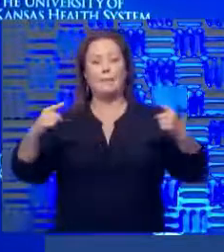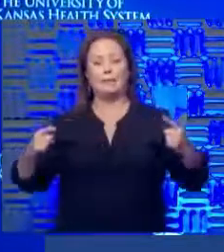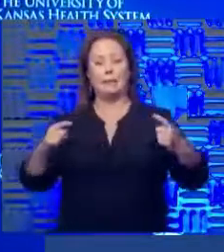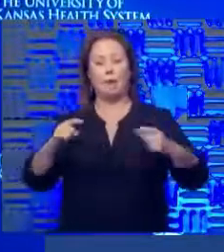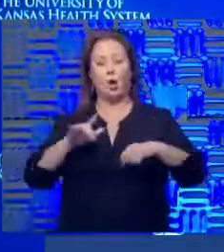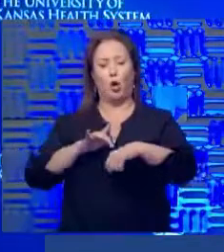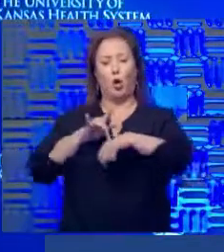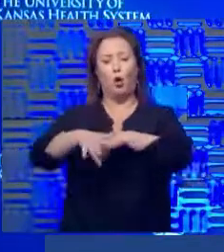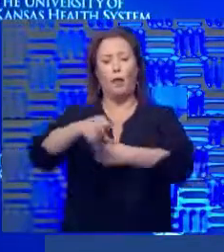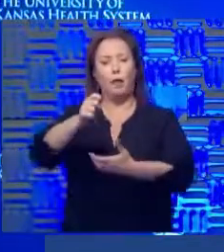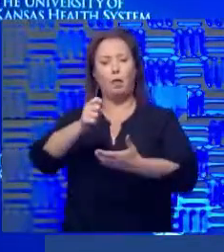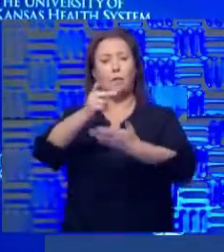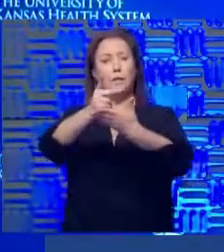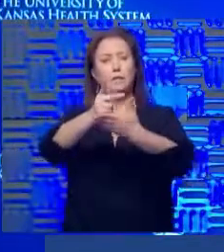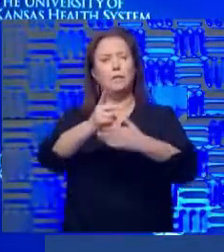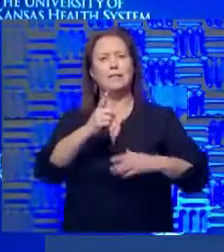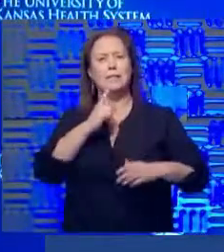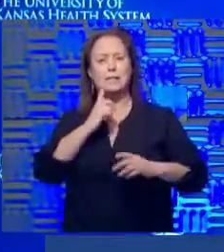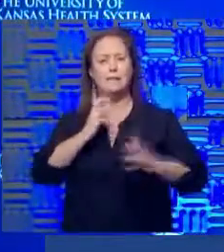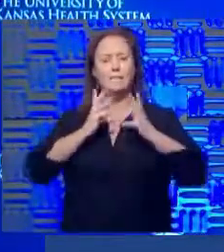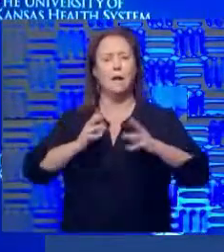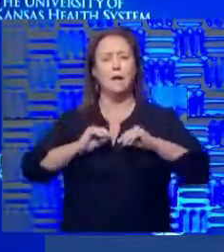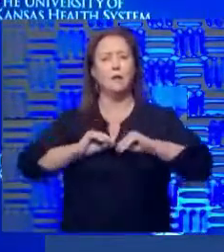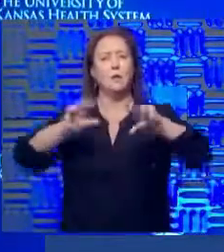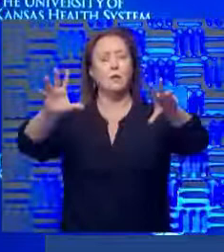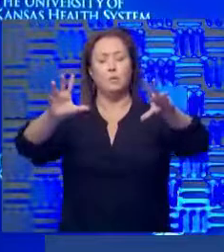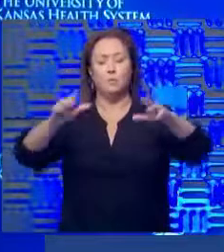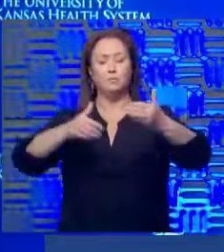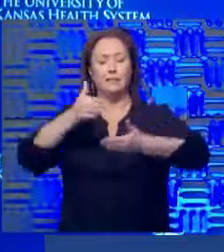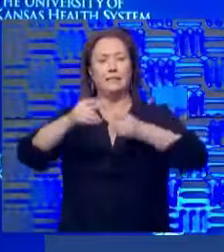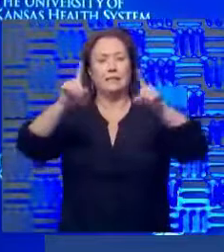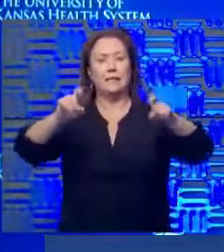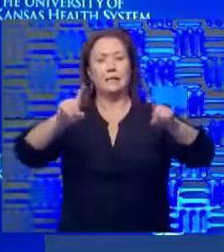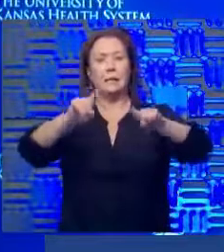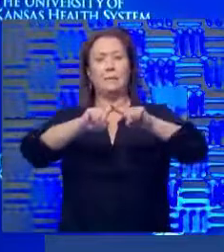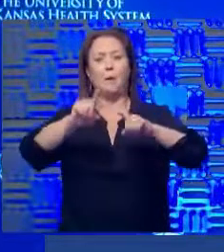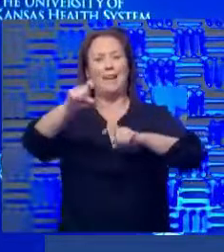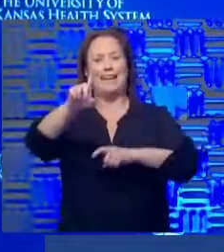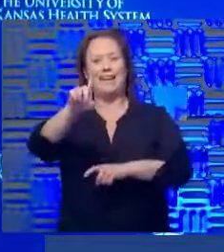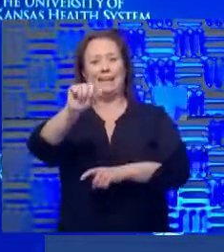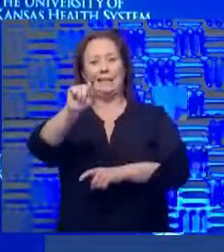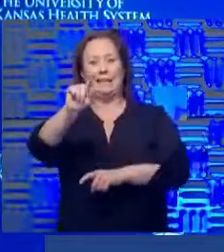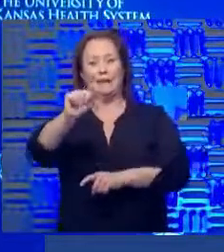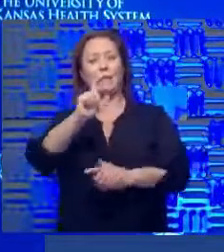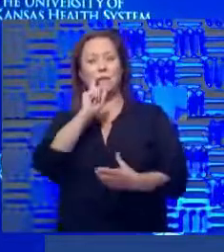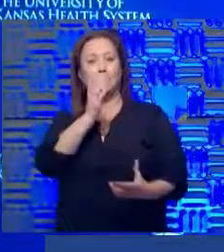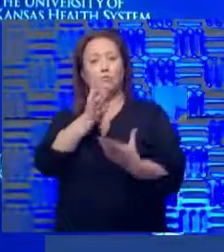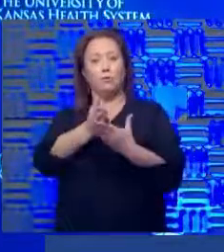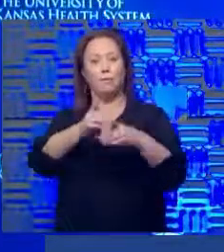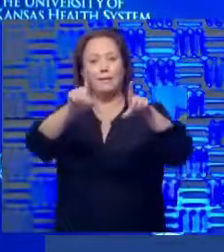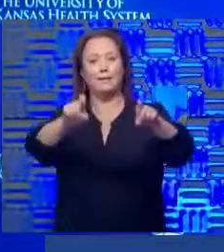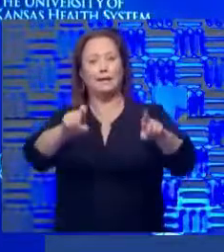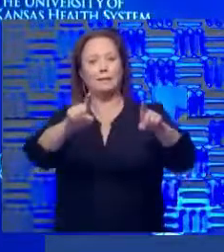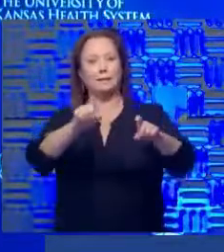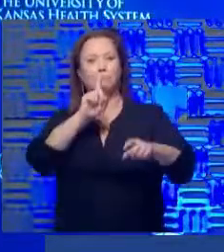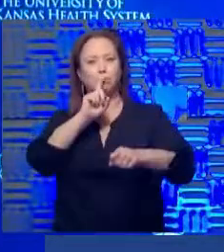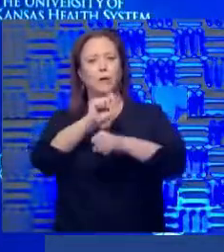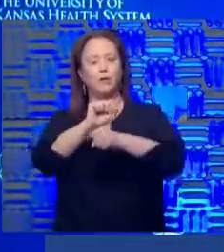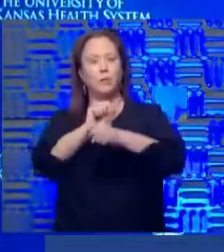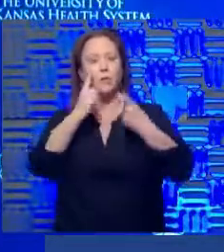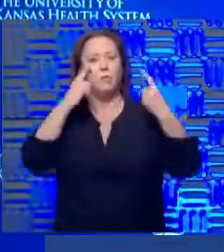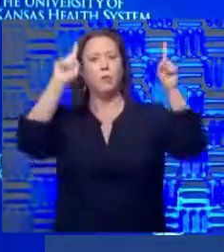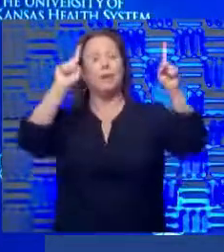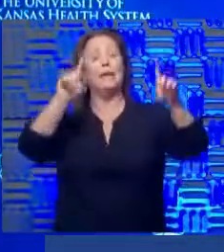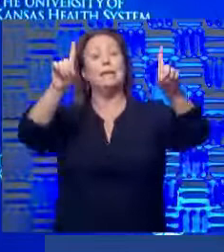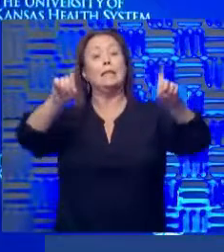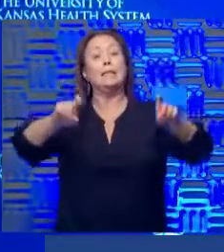early authorizations, they said, fine, go out and do it, but then finally give us some data and tell us let's prove that if your test is working or not, which meant the